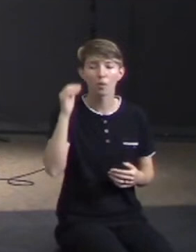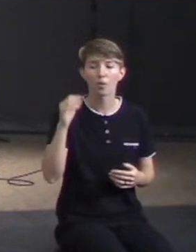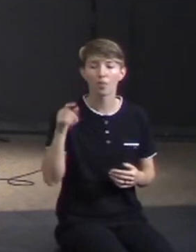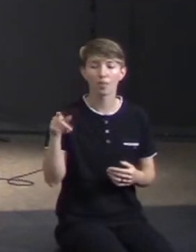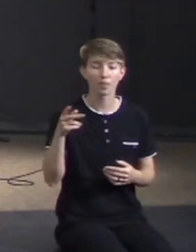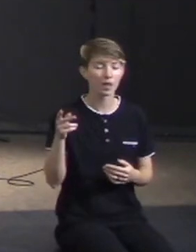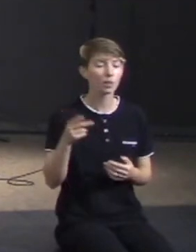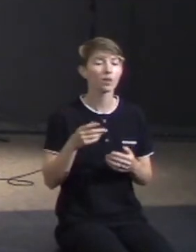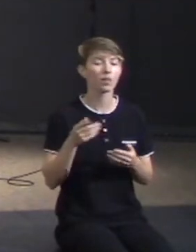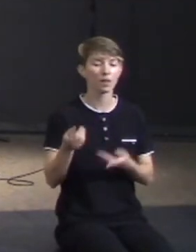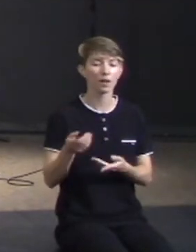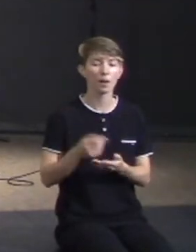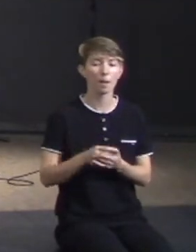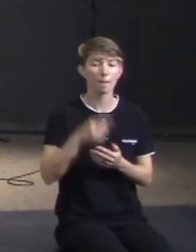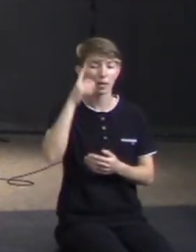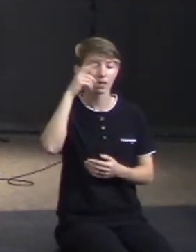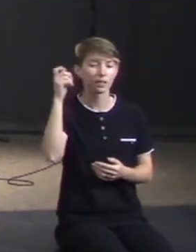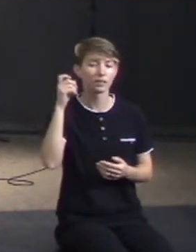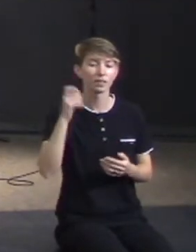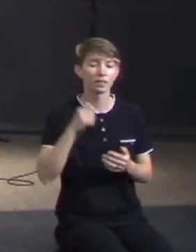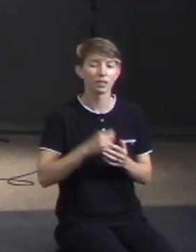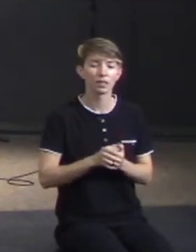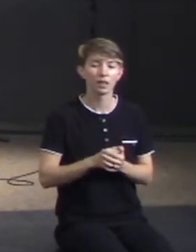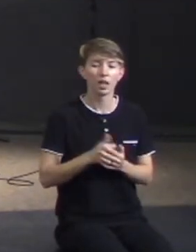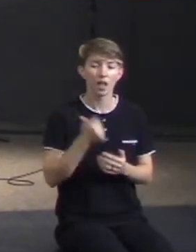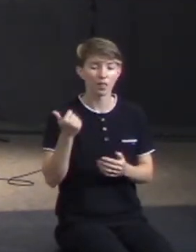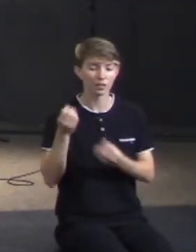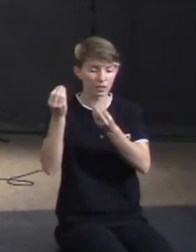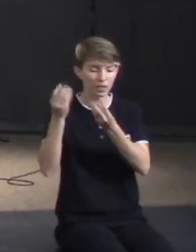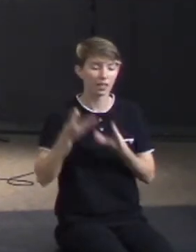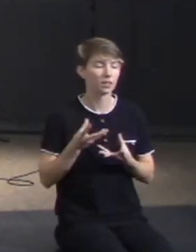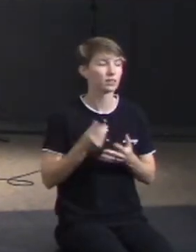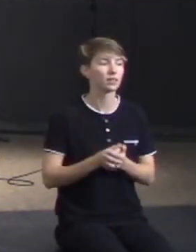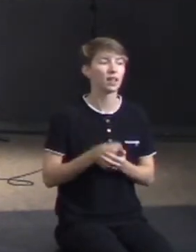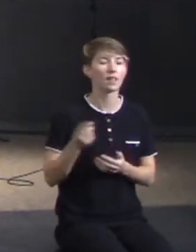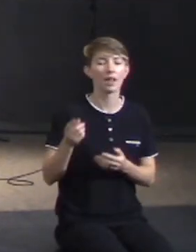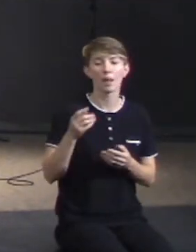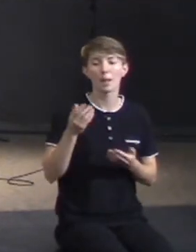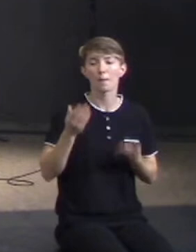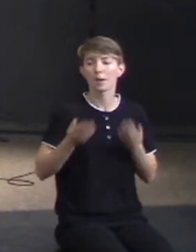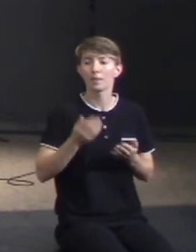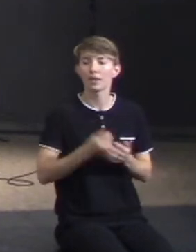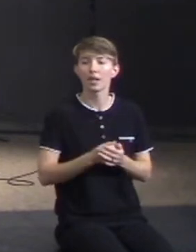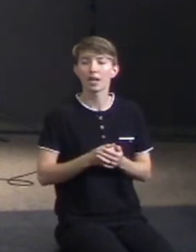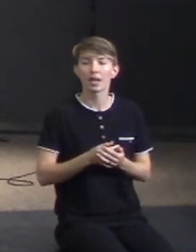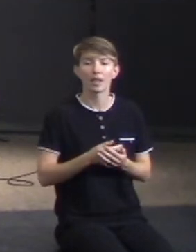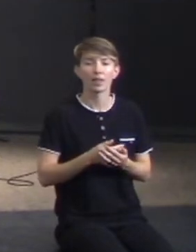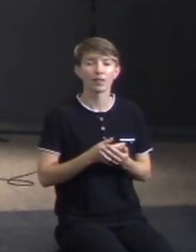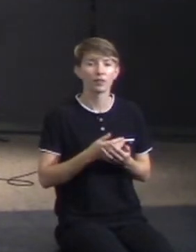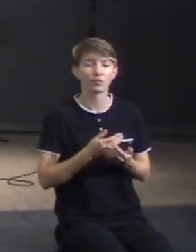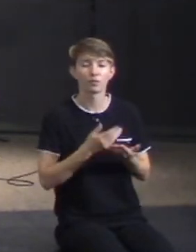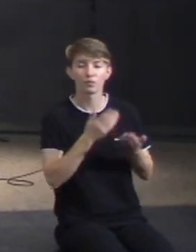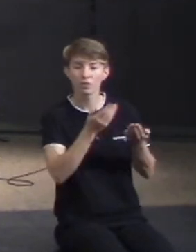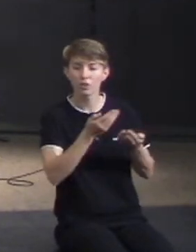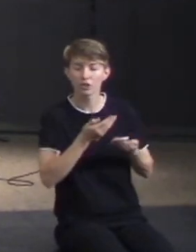and tell us. They were the ones that probably got that warm, fuzzy greeting that John gave them. You brood of